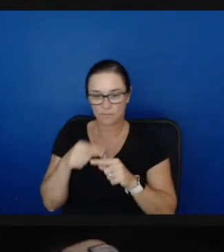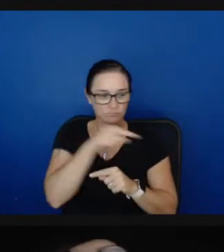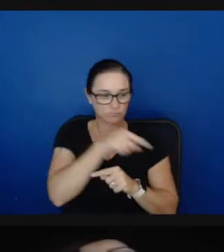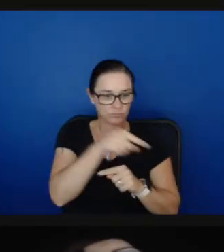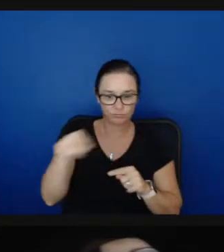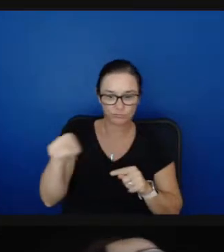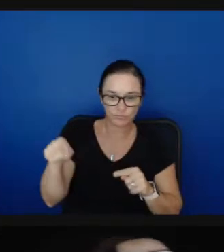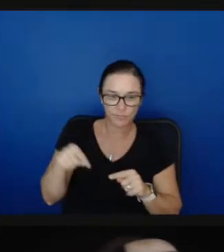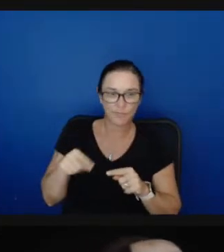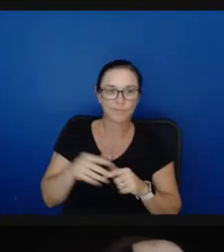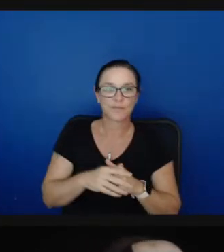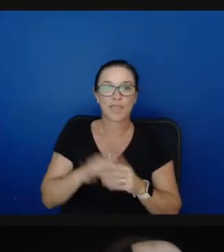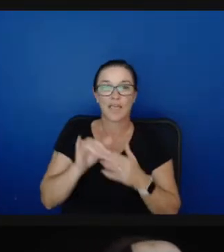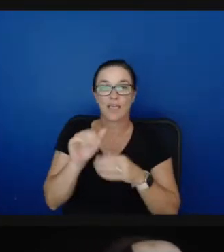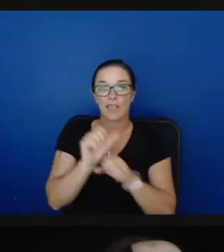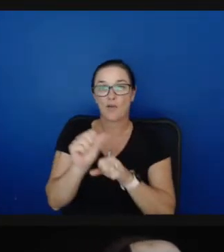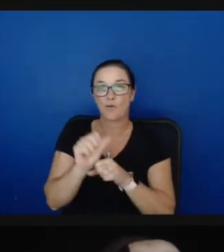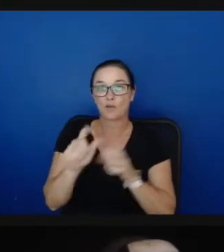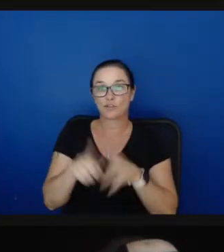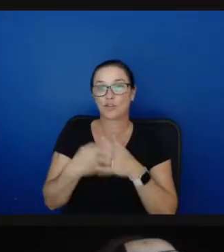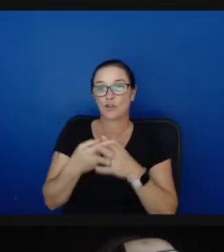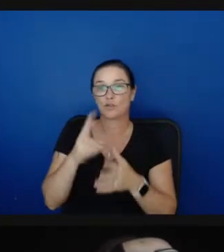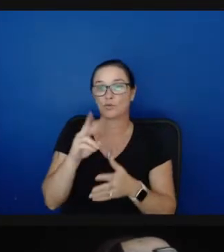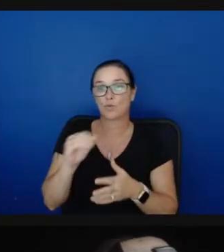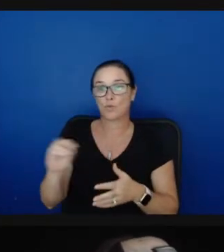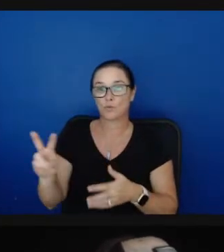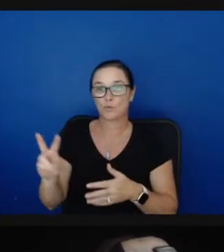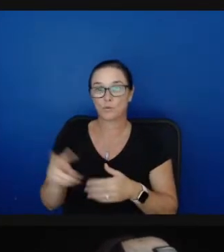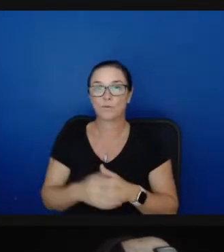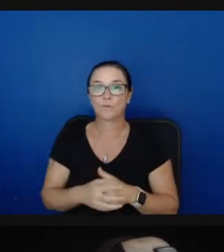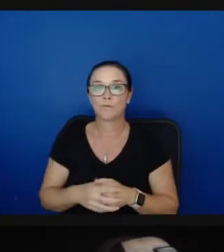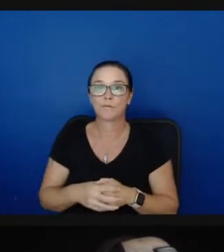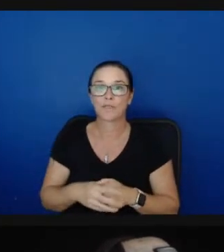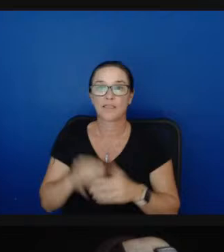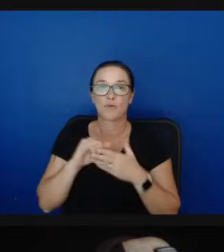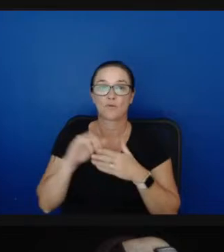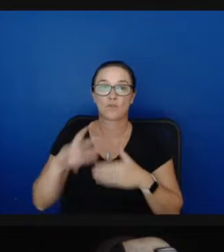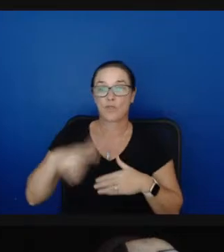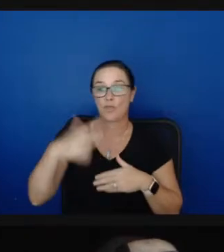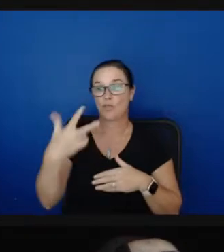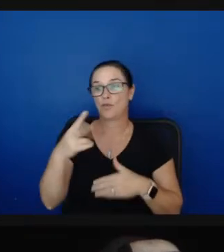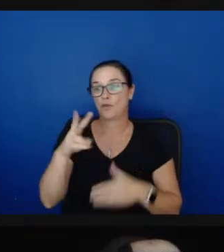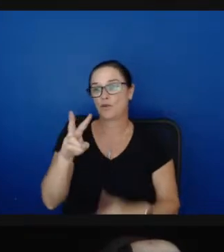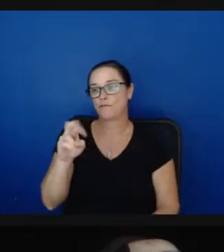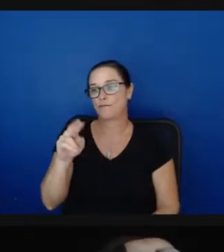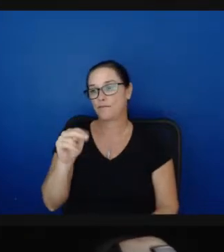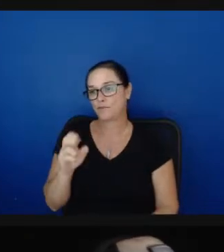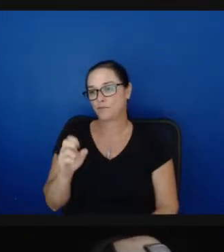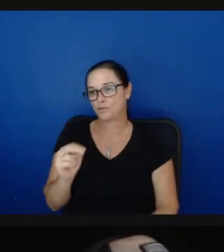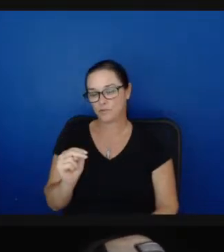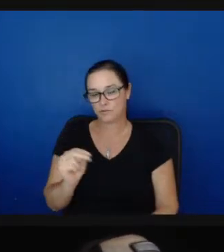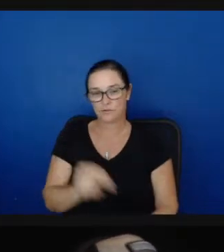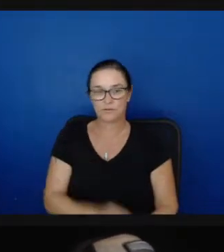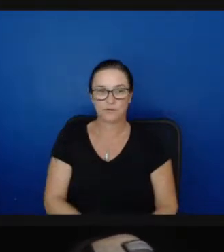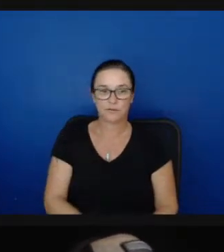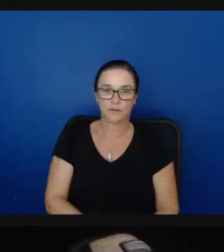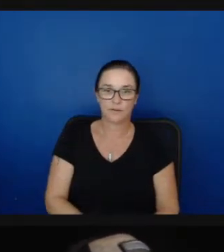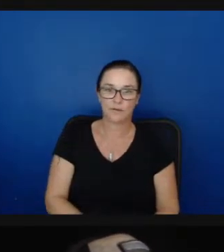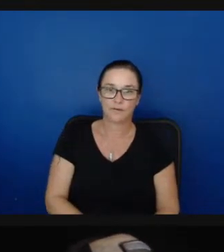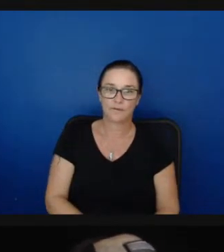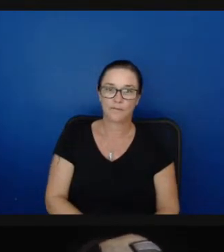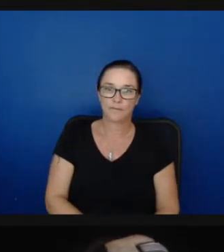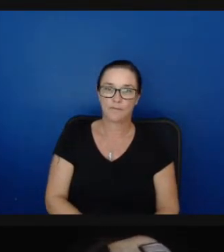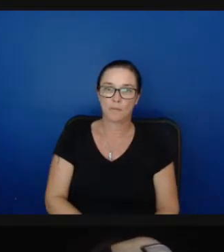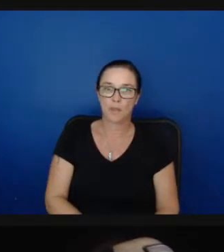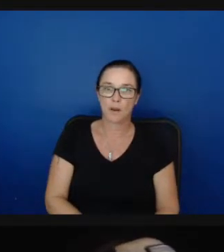Yeah, and that work began in 2002. So he's been, I think that was a third version of that product that came out recently.